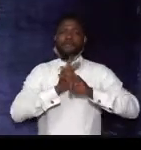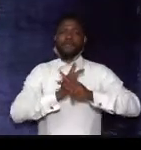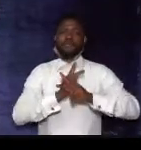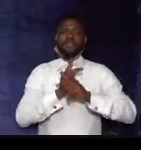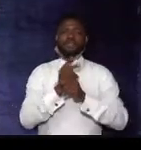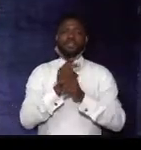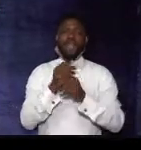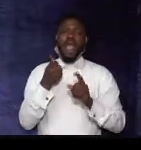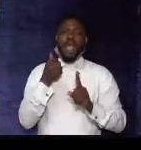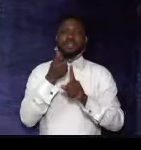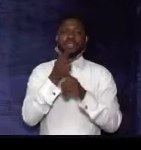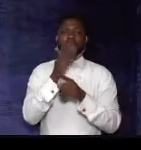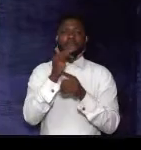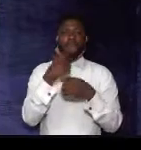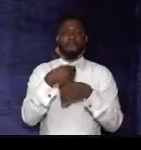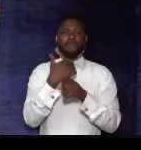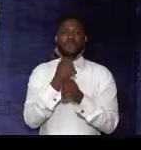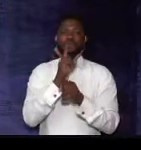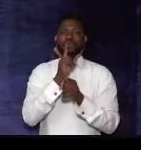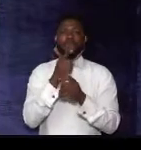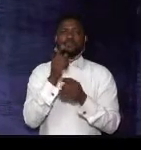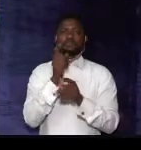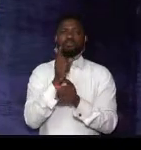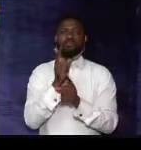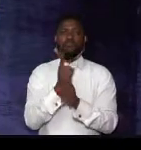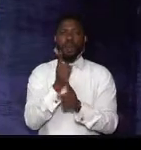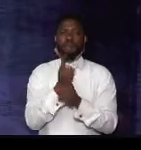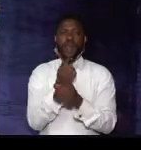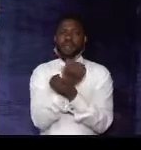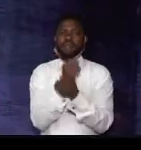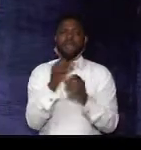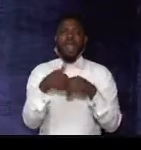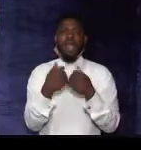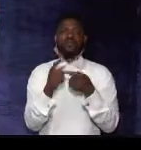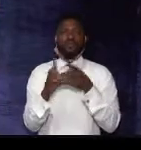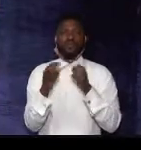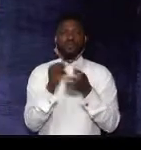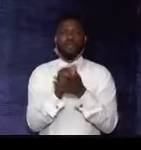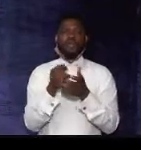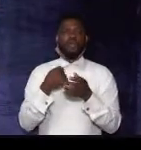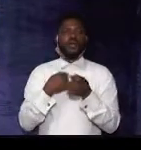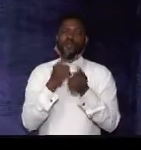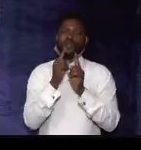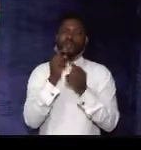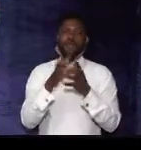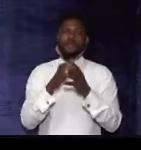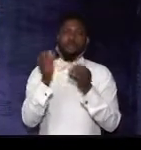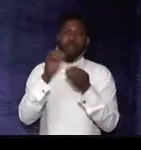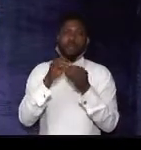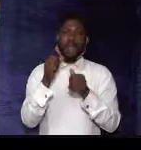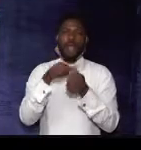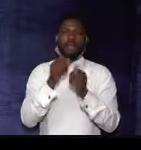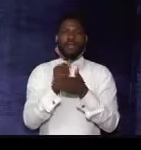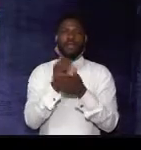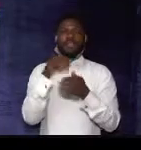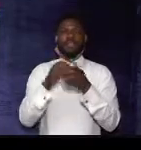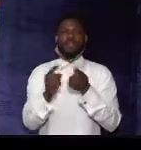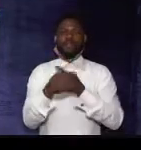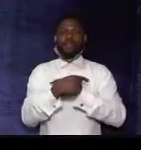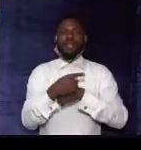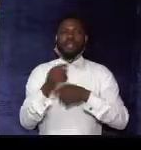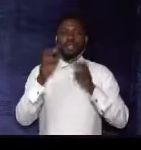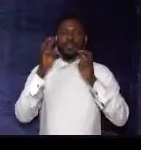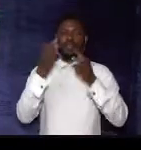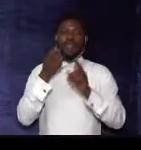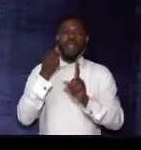or prevent accident by ensuring proper safety. Then how do we do that? We'll talk more about that in